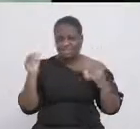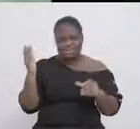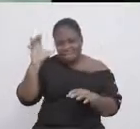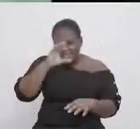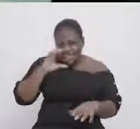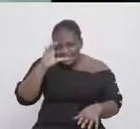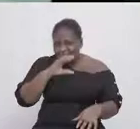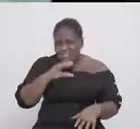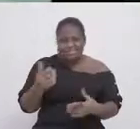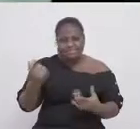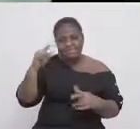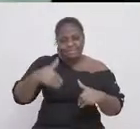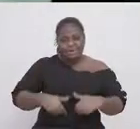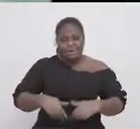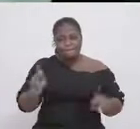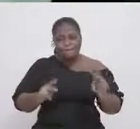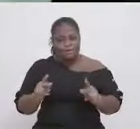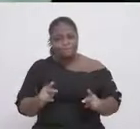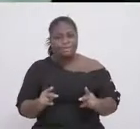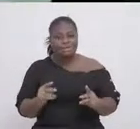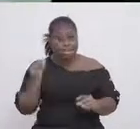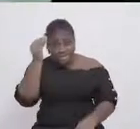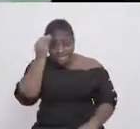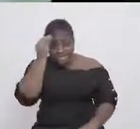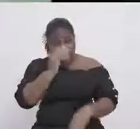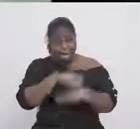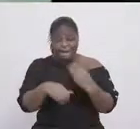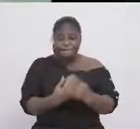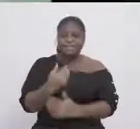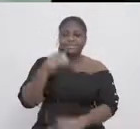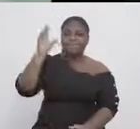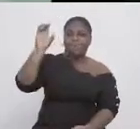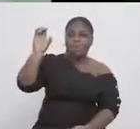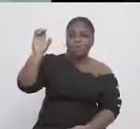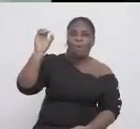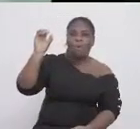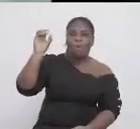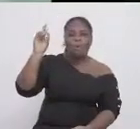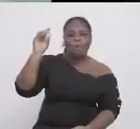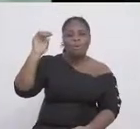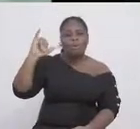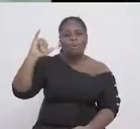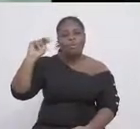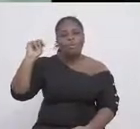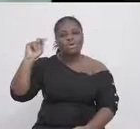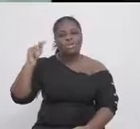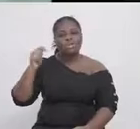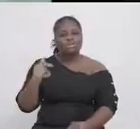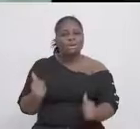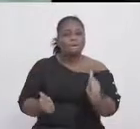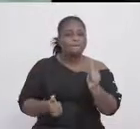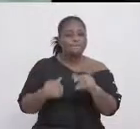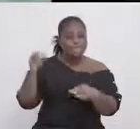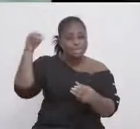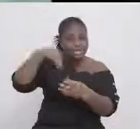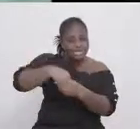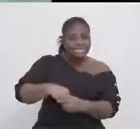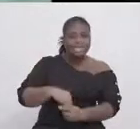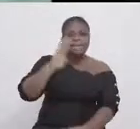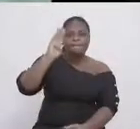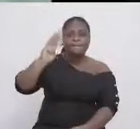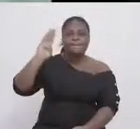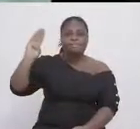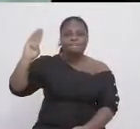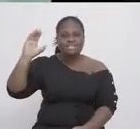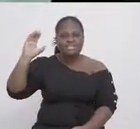people excited and knowledgeable about coding in various exciting ways. She was listed among the BBC's most influential